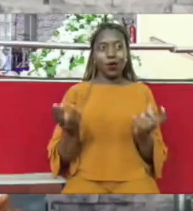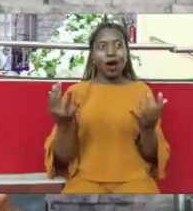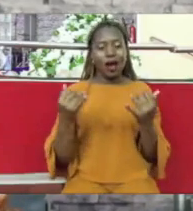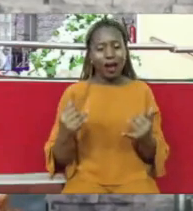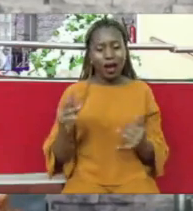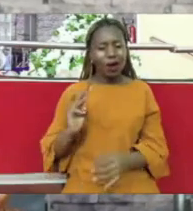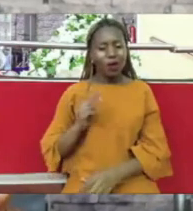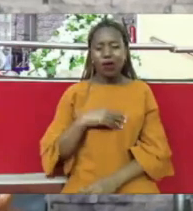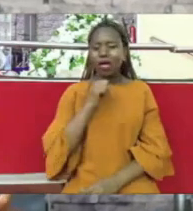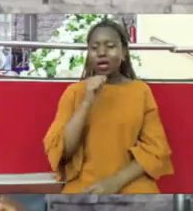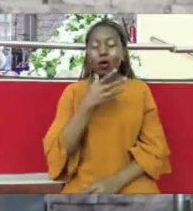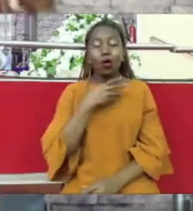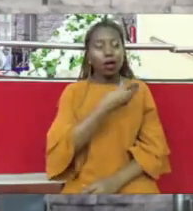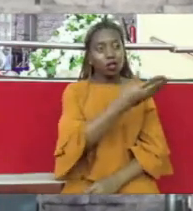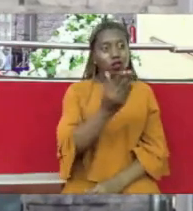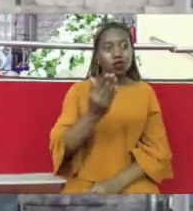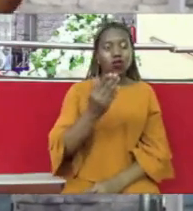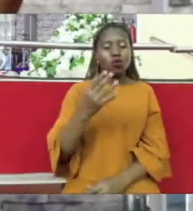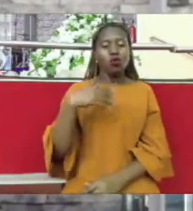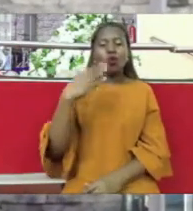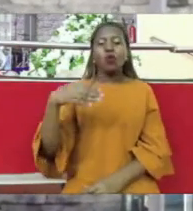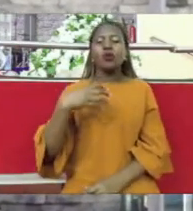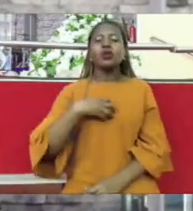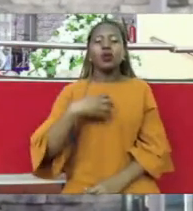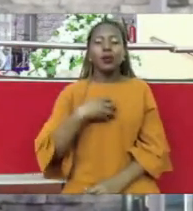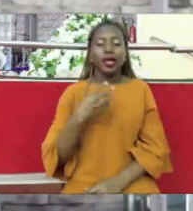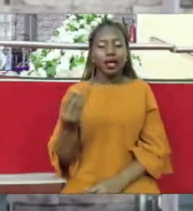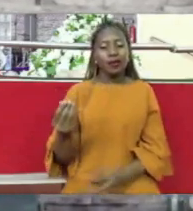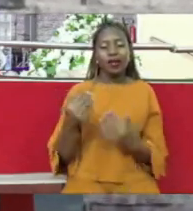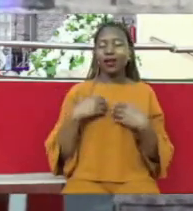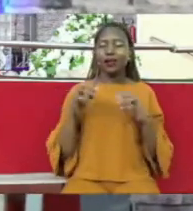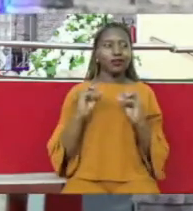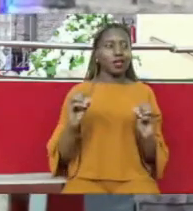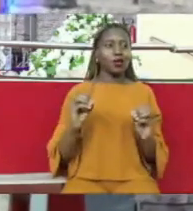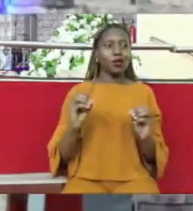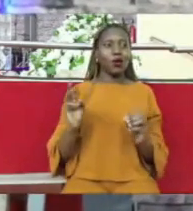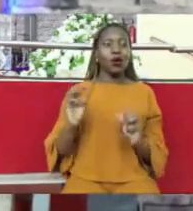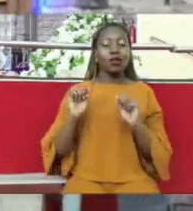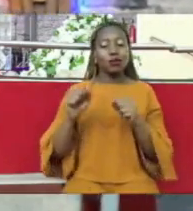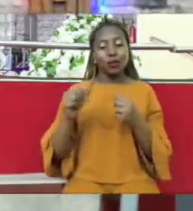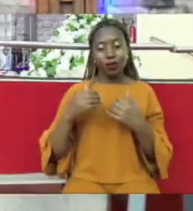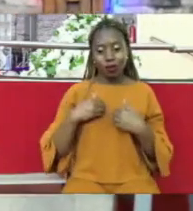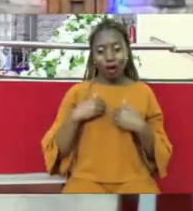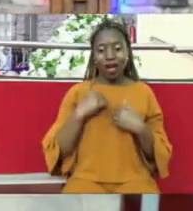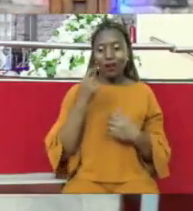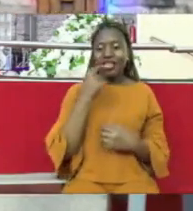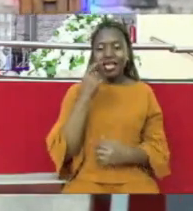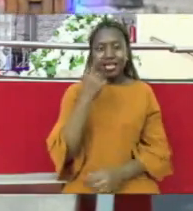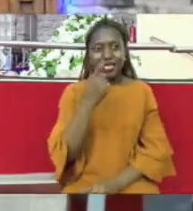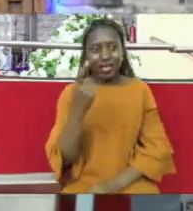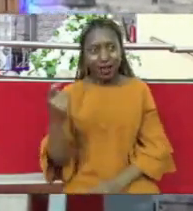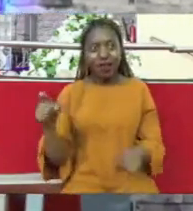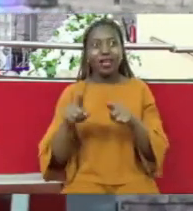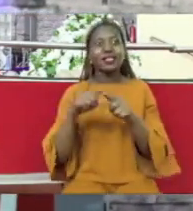I. We will have silver. Tutakuwa na fedha. We will have gold. Tutakuwa na dhahabu. And we will have the power of the Holy